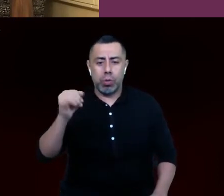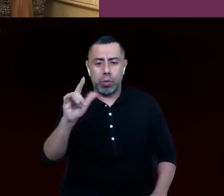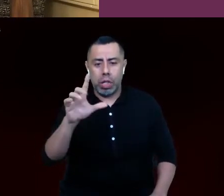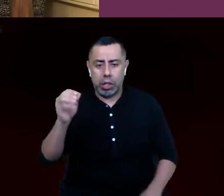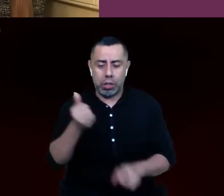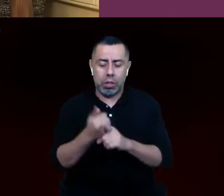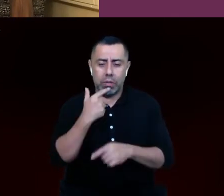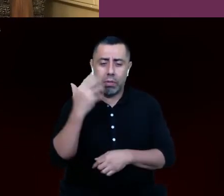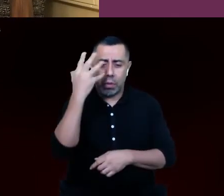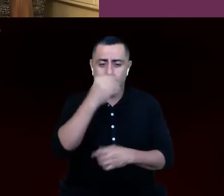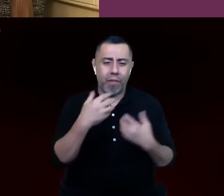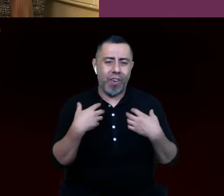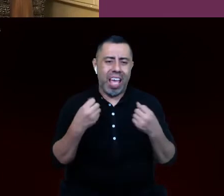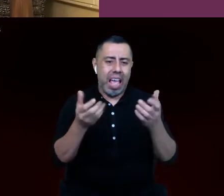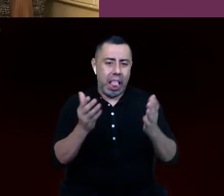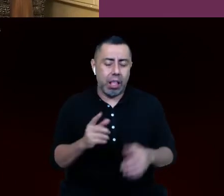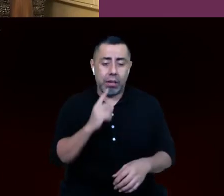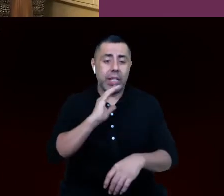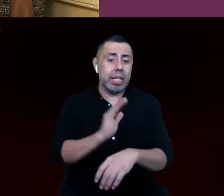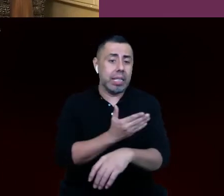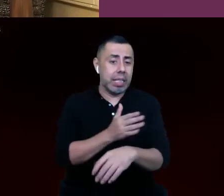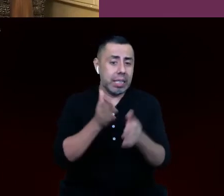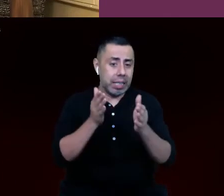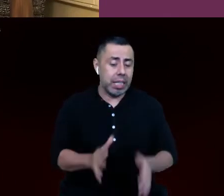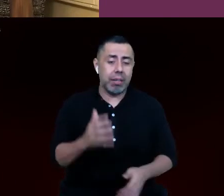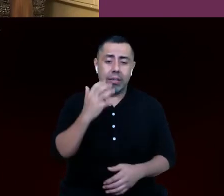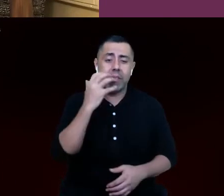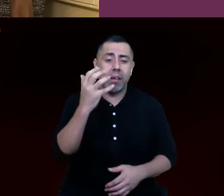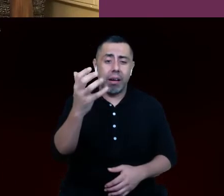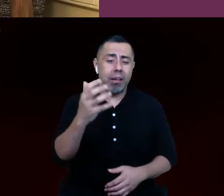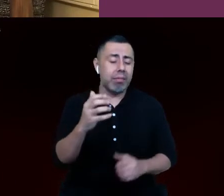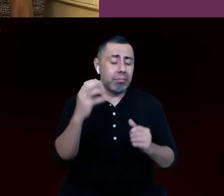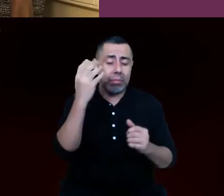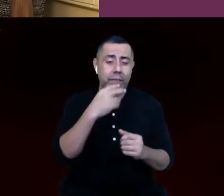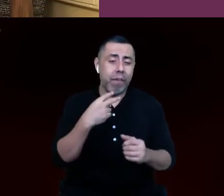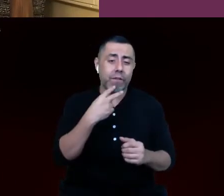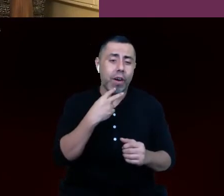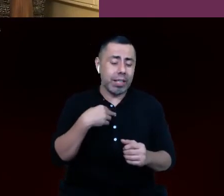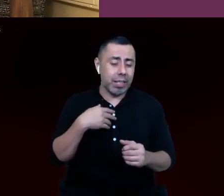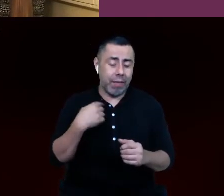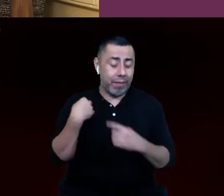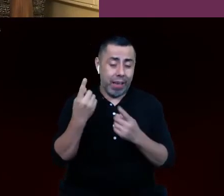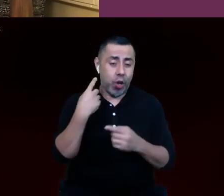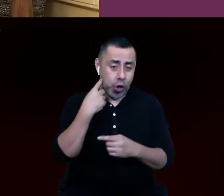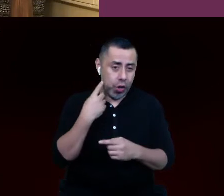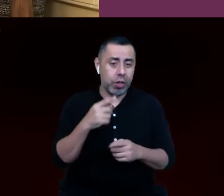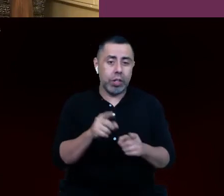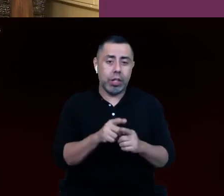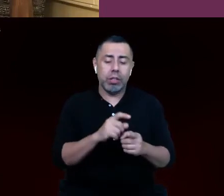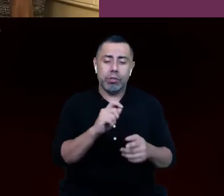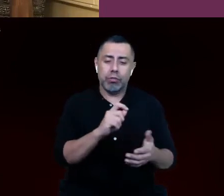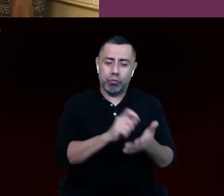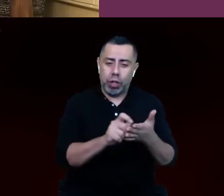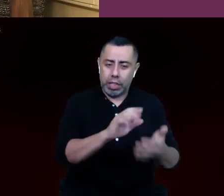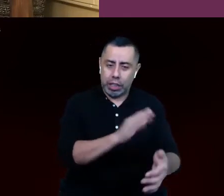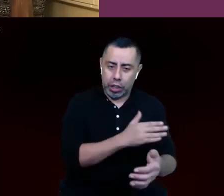singer-songwriter, one of the most beautiful voices I've ever heard. So she's going to be one of our presenters. And then after that, we're going to have